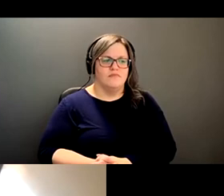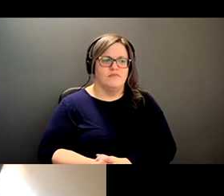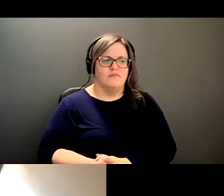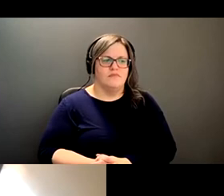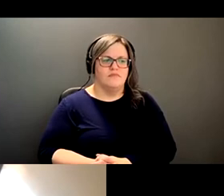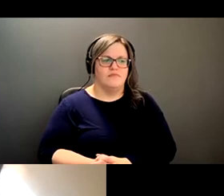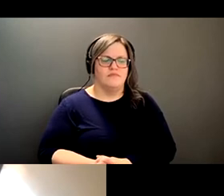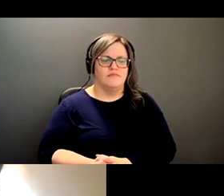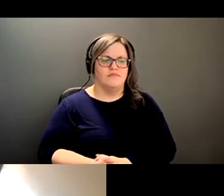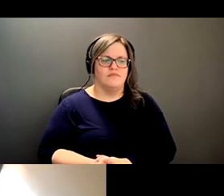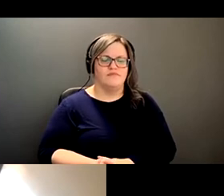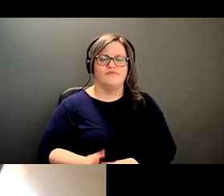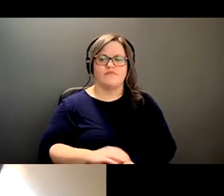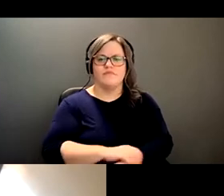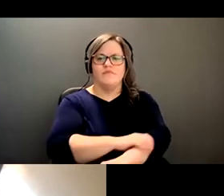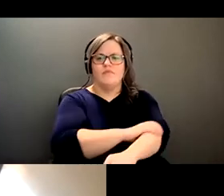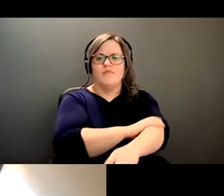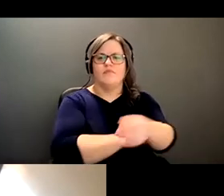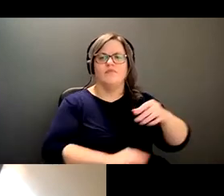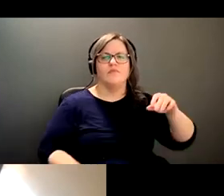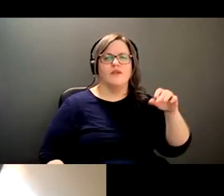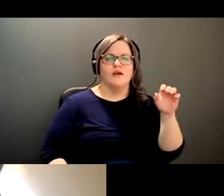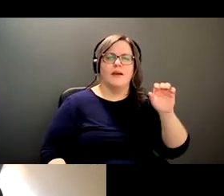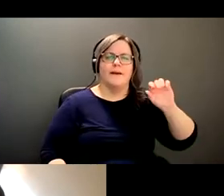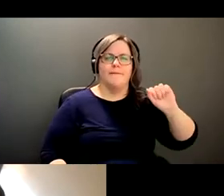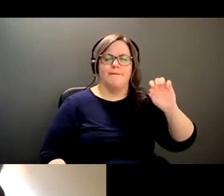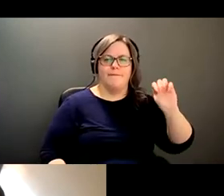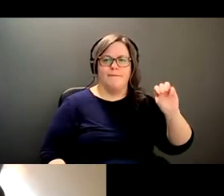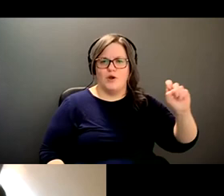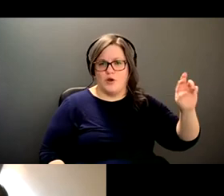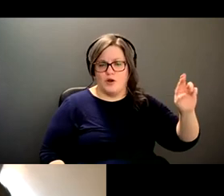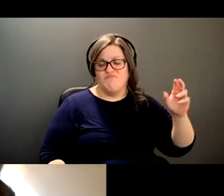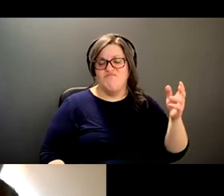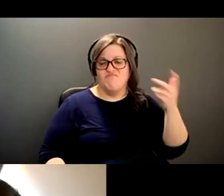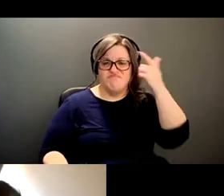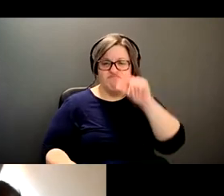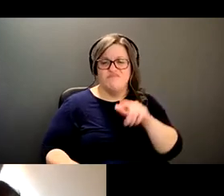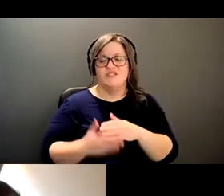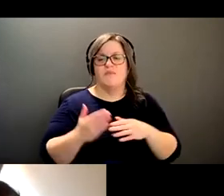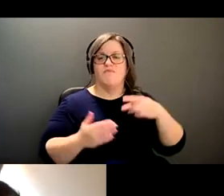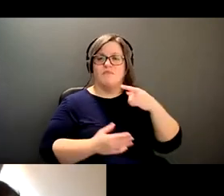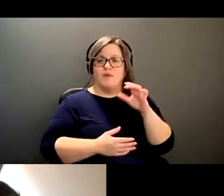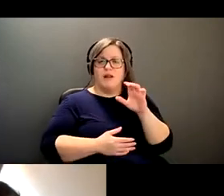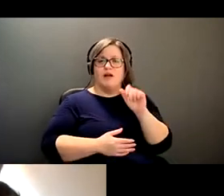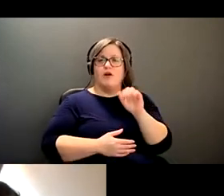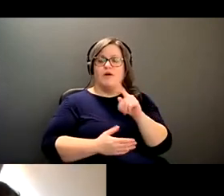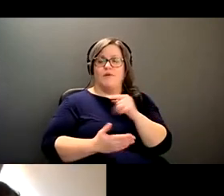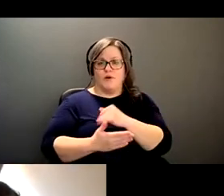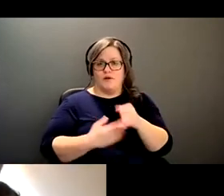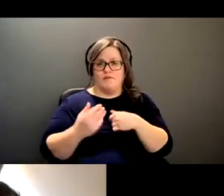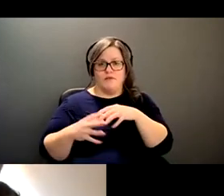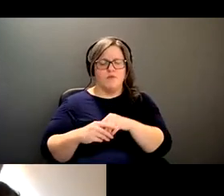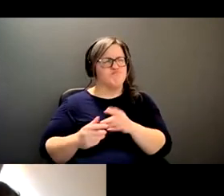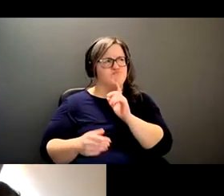Yeah, I think that was, I mean, similarly to you, Florence, I think some of the public art projects that I got to work on, those were some of the most